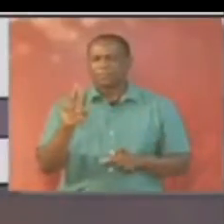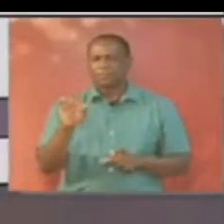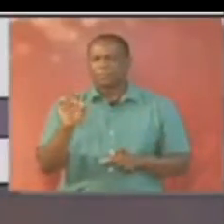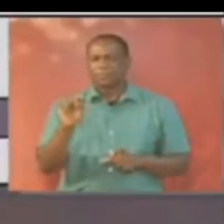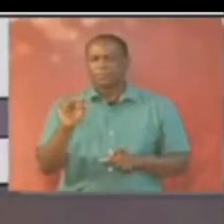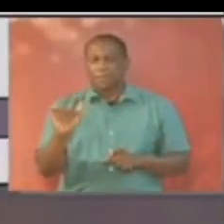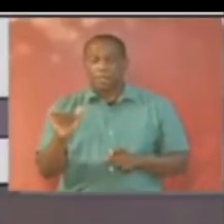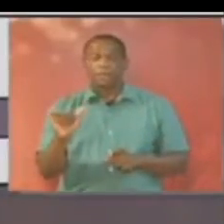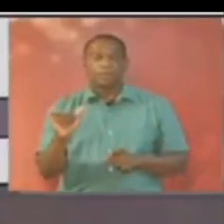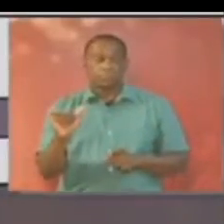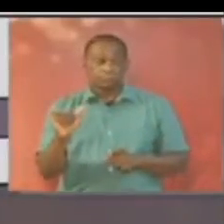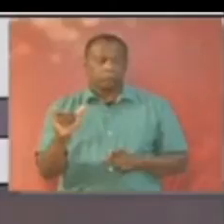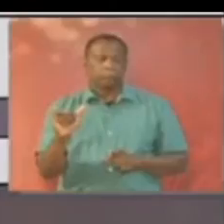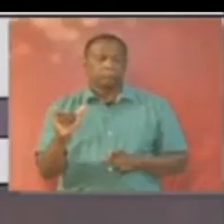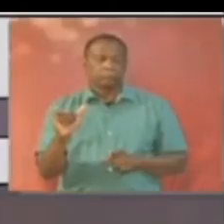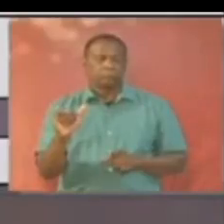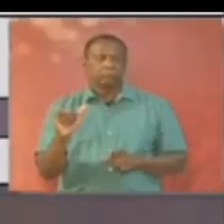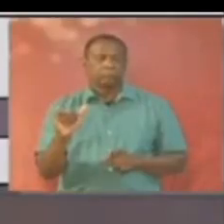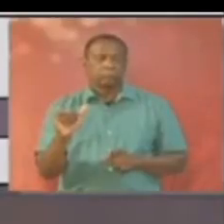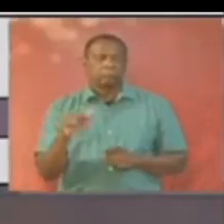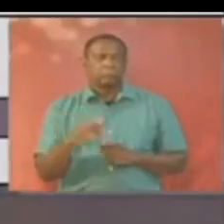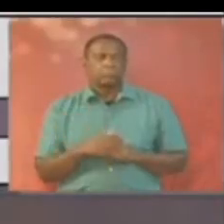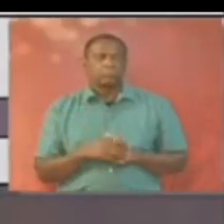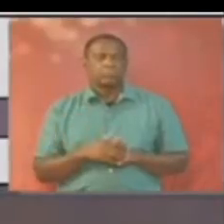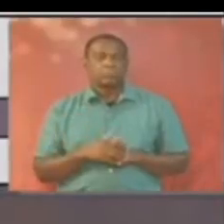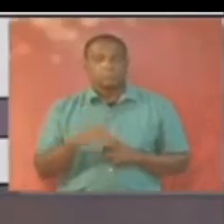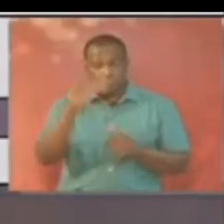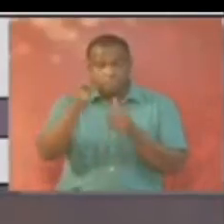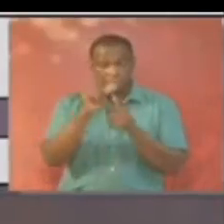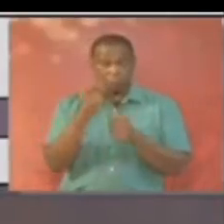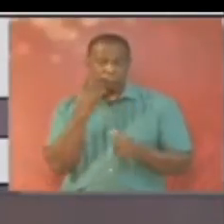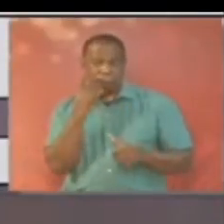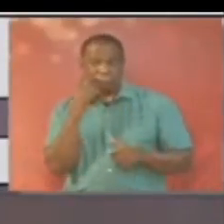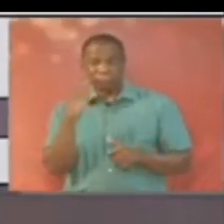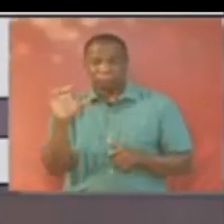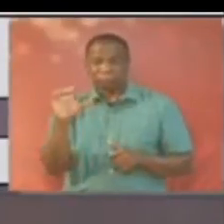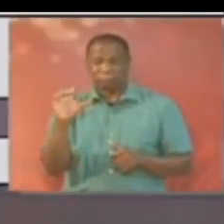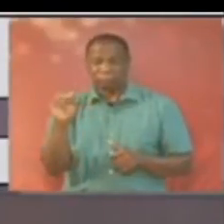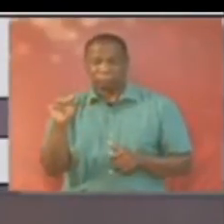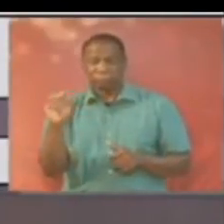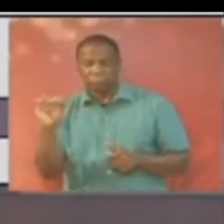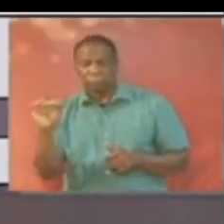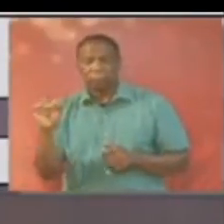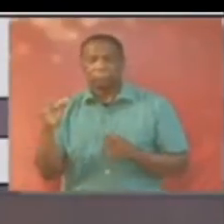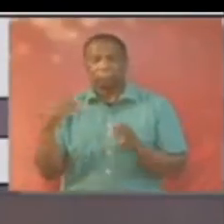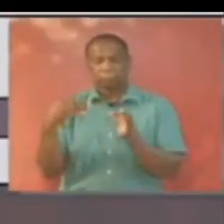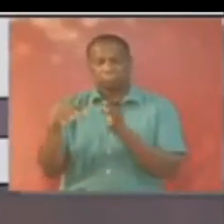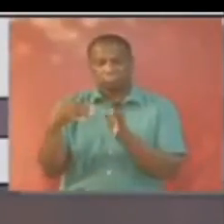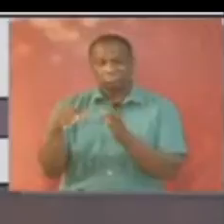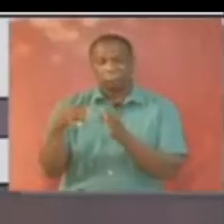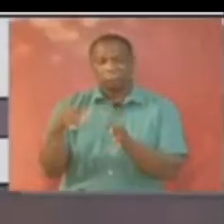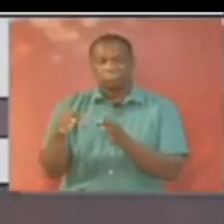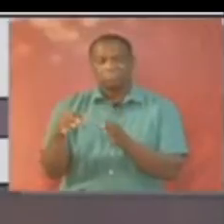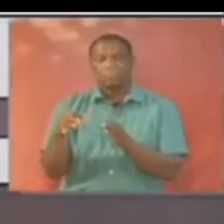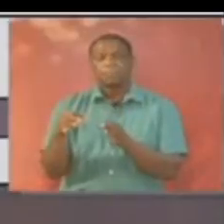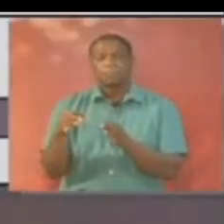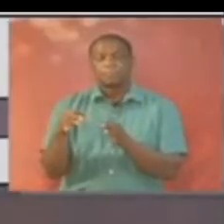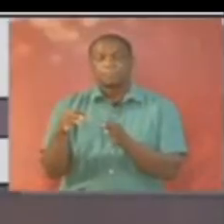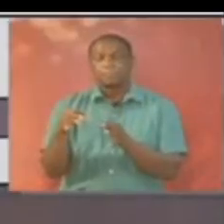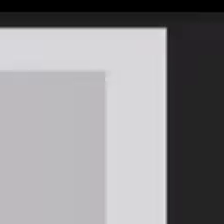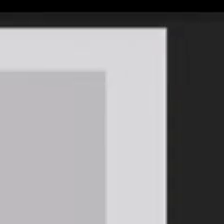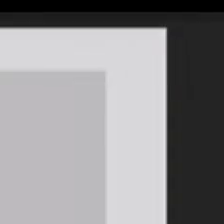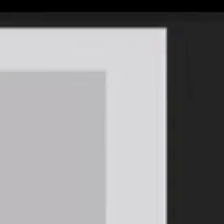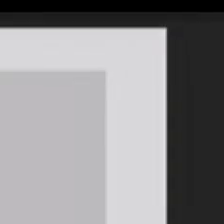and I would like to reiterate what the Chief Medical Officer has said, whereby on the first slide, what you will